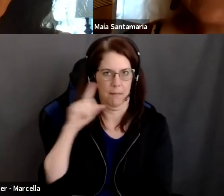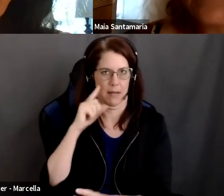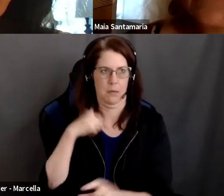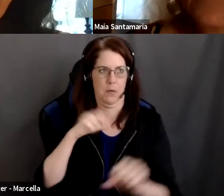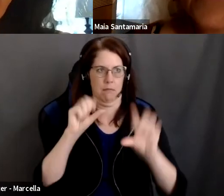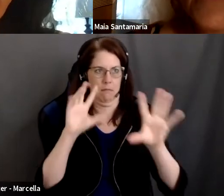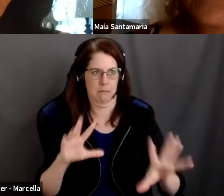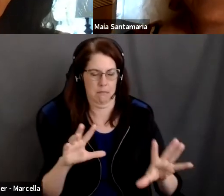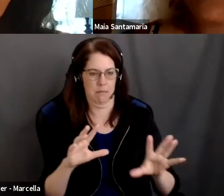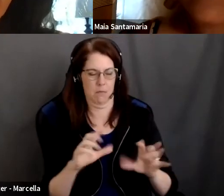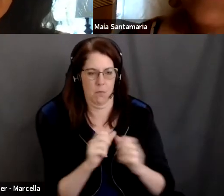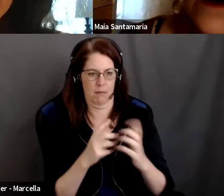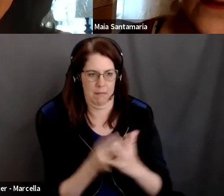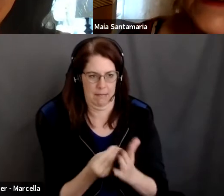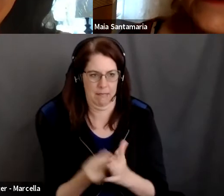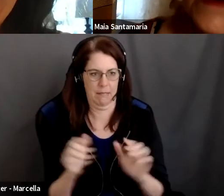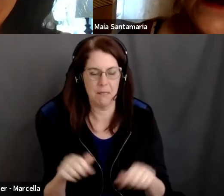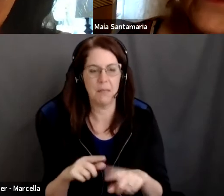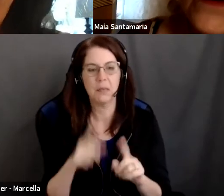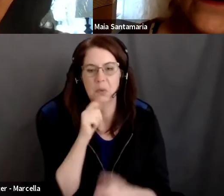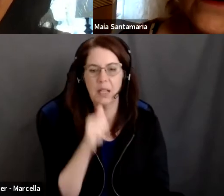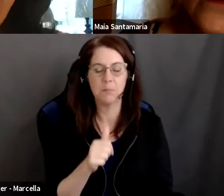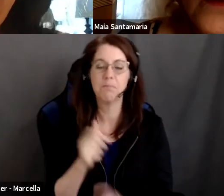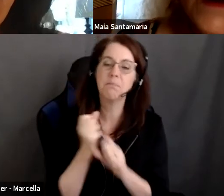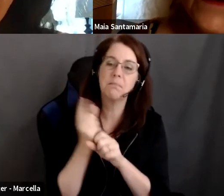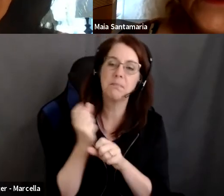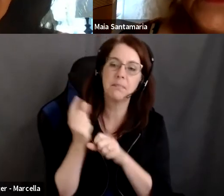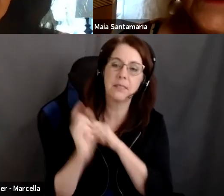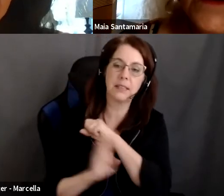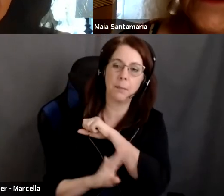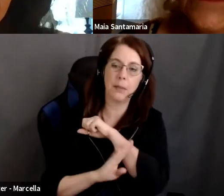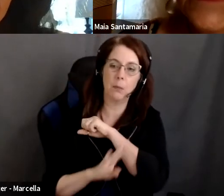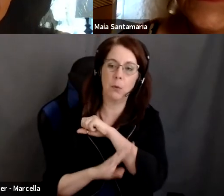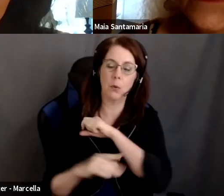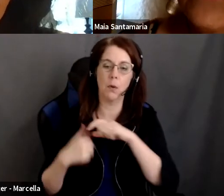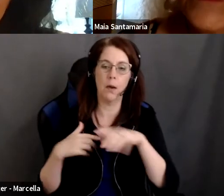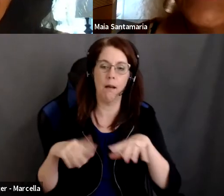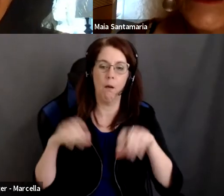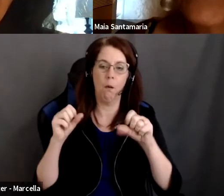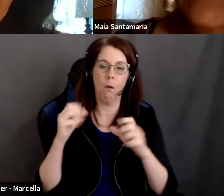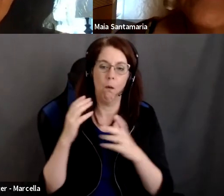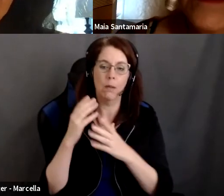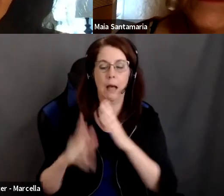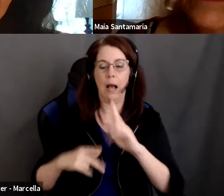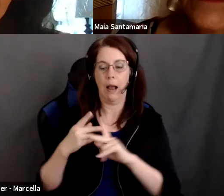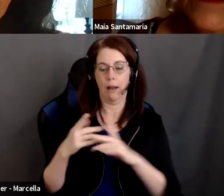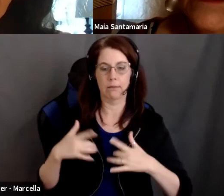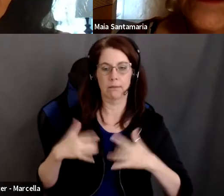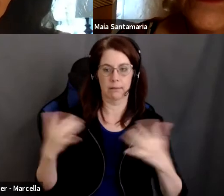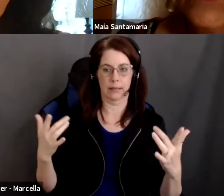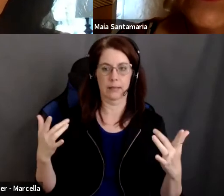because we're not. Every September, we hold some type of